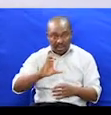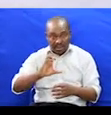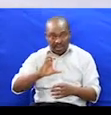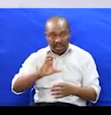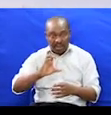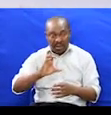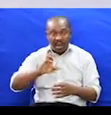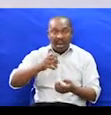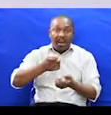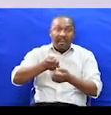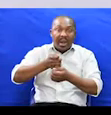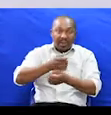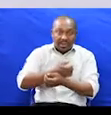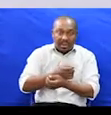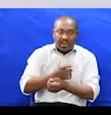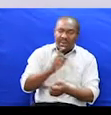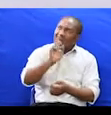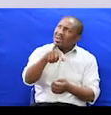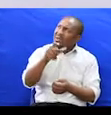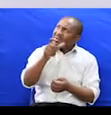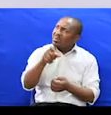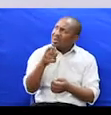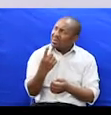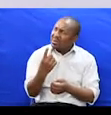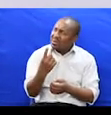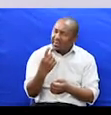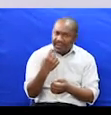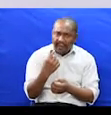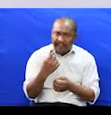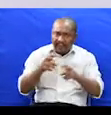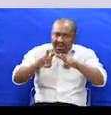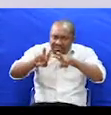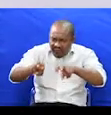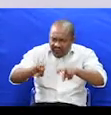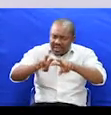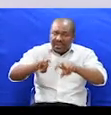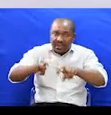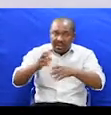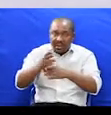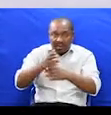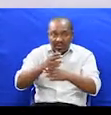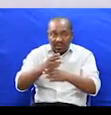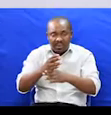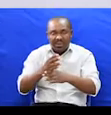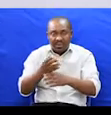was conducted several experiments to investigate what the atom